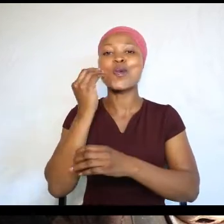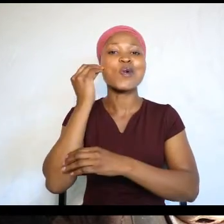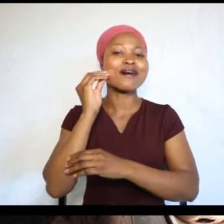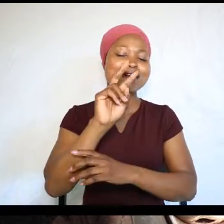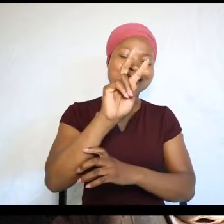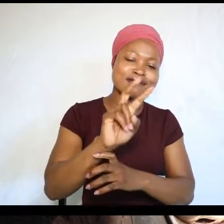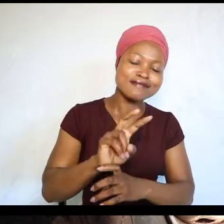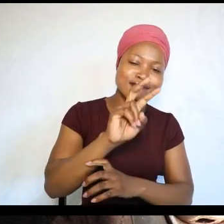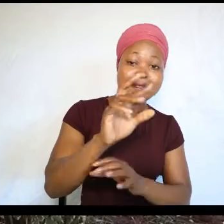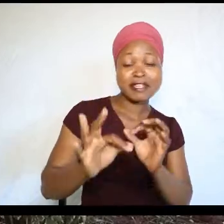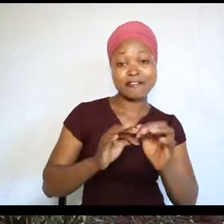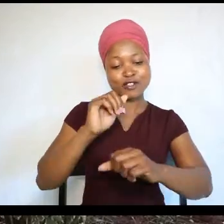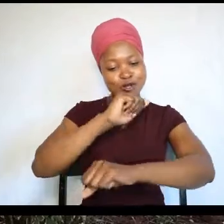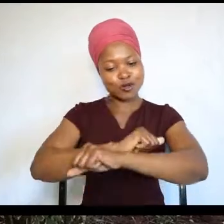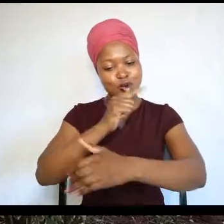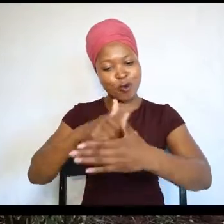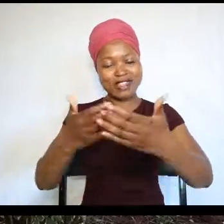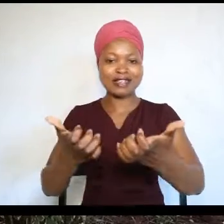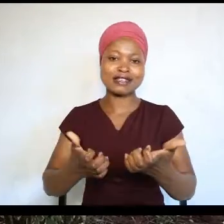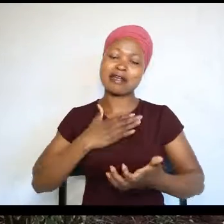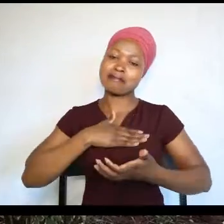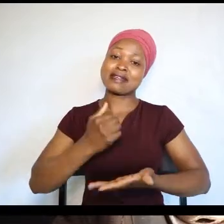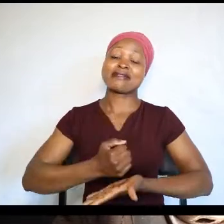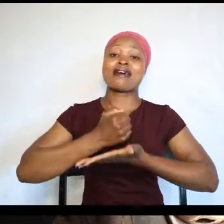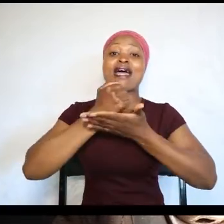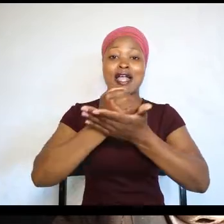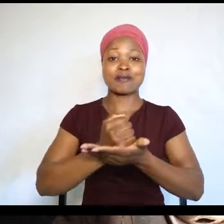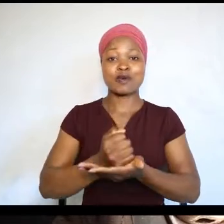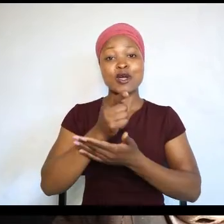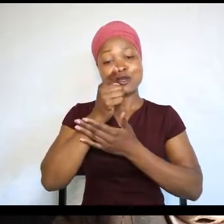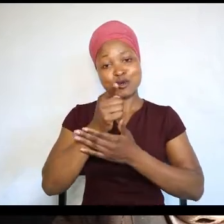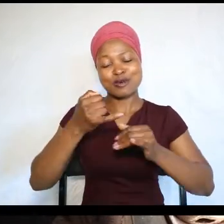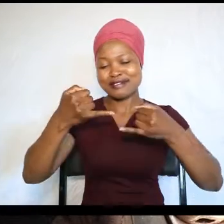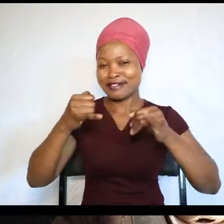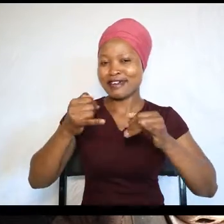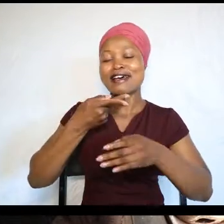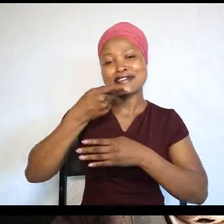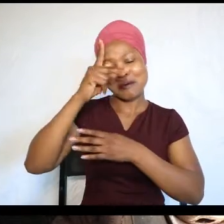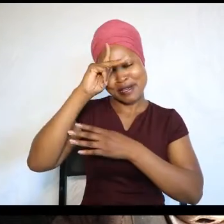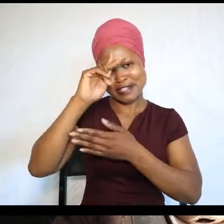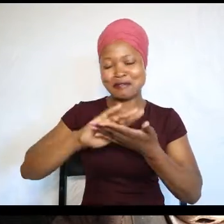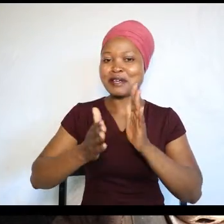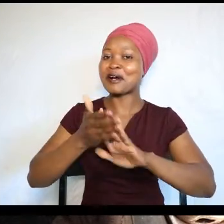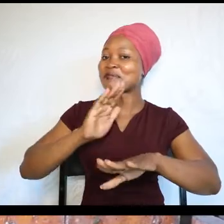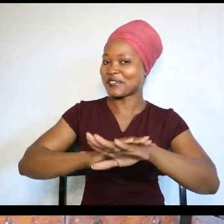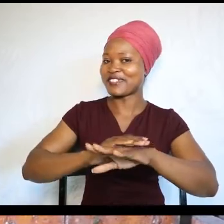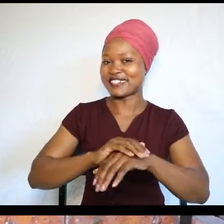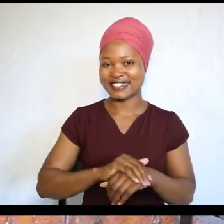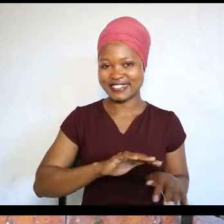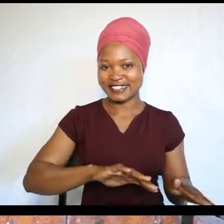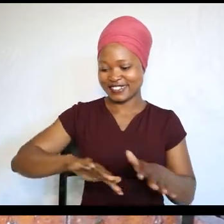angalia. Kama ni shule, kitu wameitisho, wasaidie tu. Jaribu kama mzazi, cheza kaa wewe.